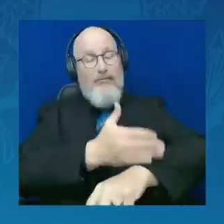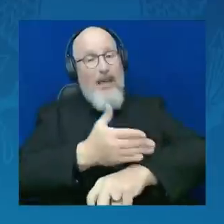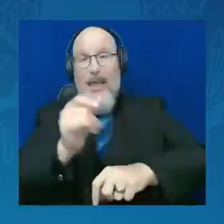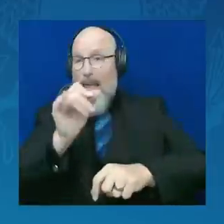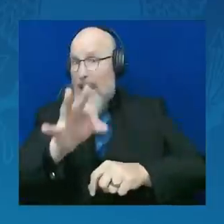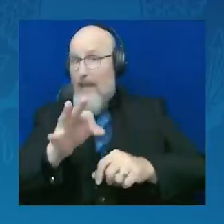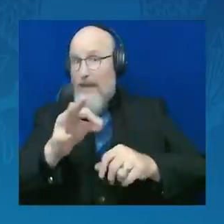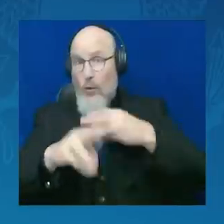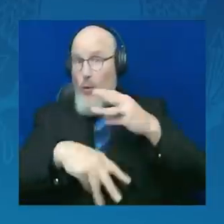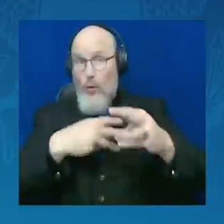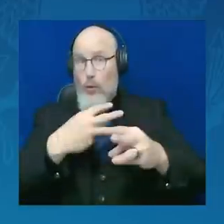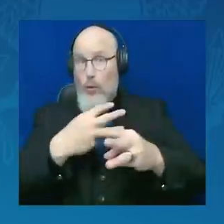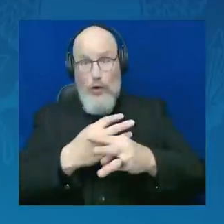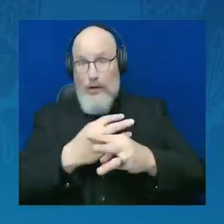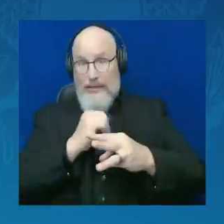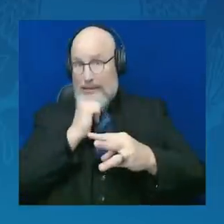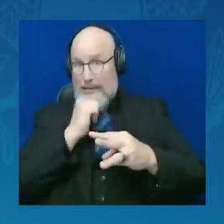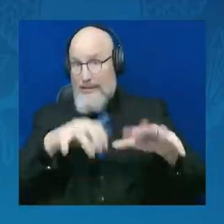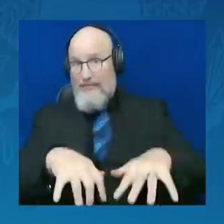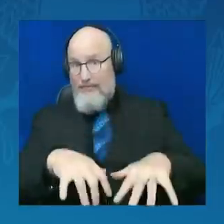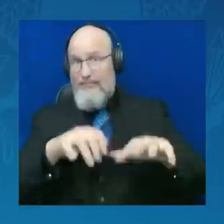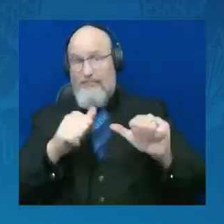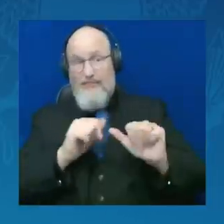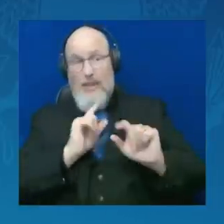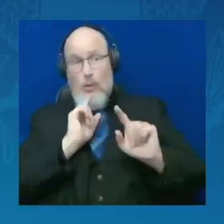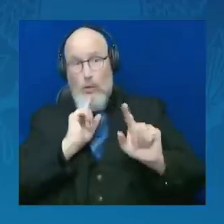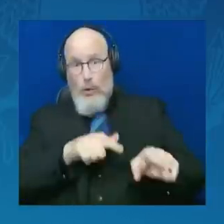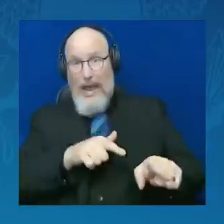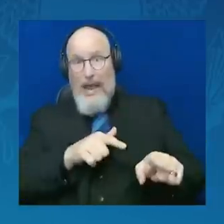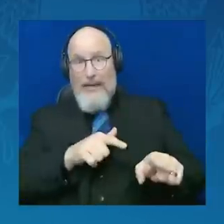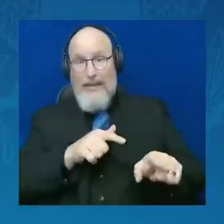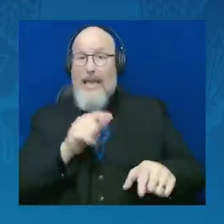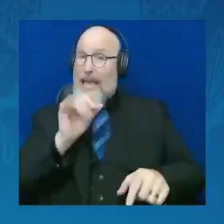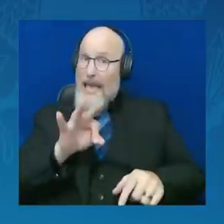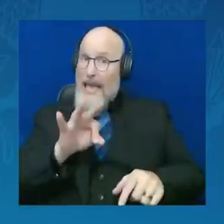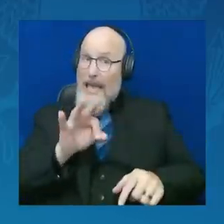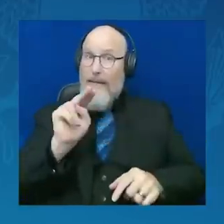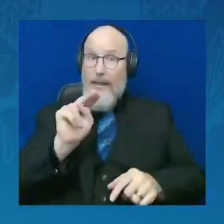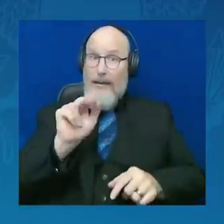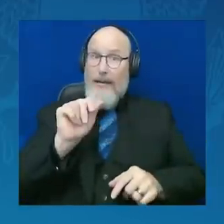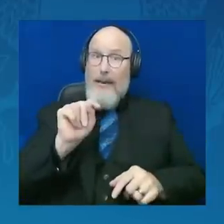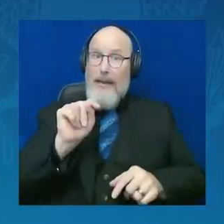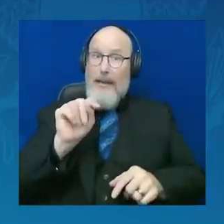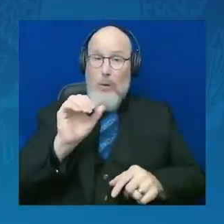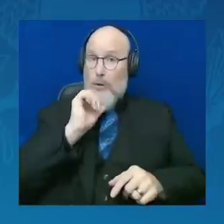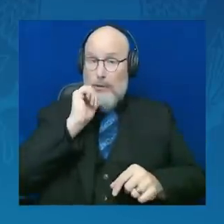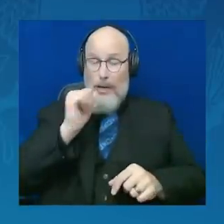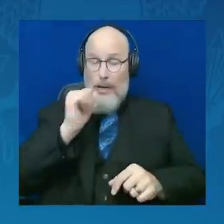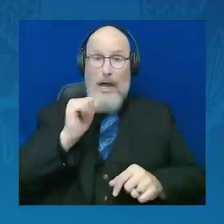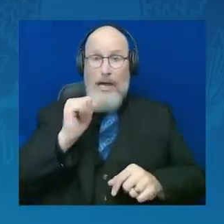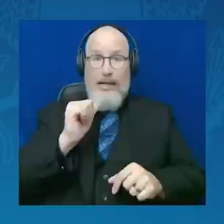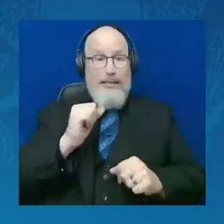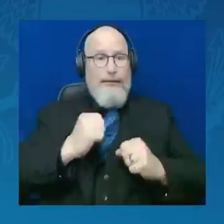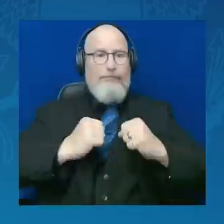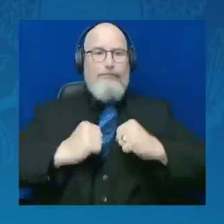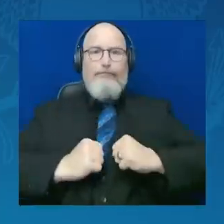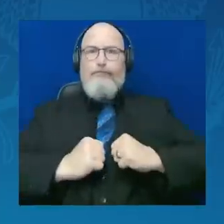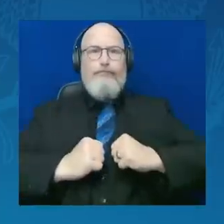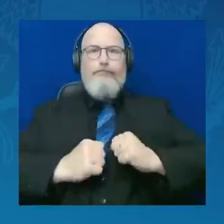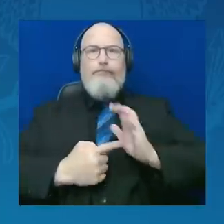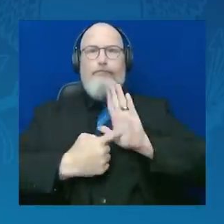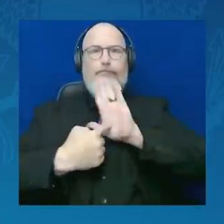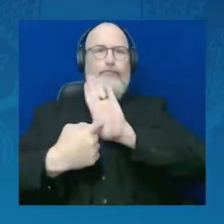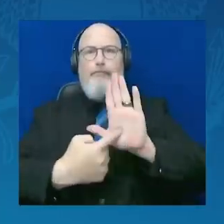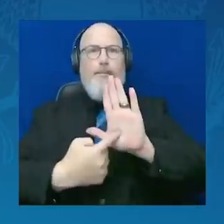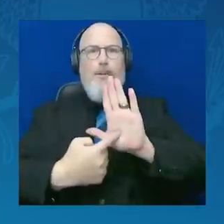If the world does not react, if the North Atlantic Alliance does not stand up, does not present a tough stance, then